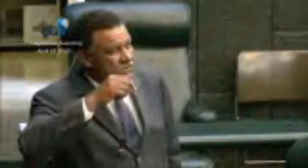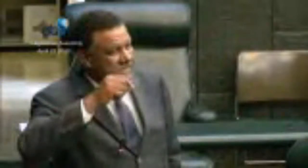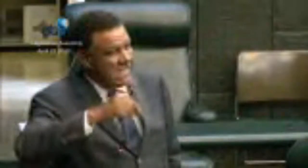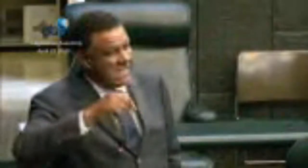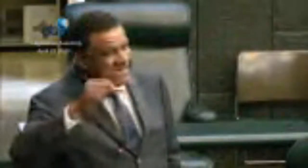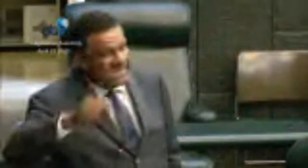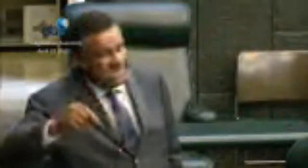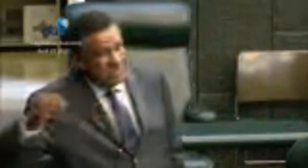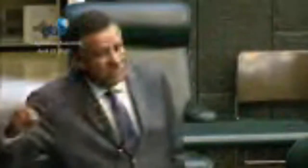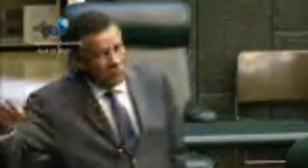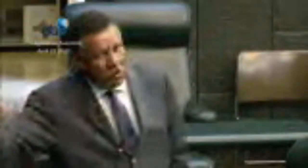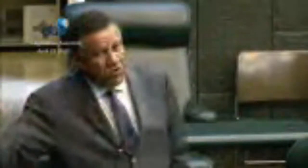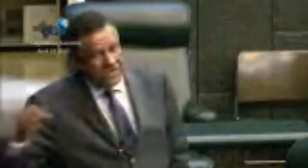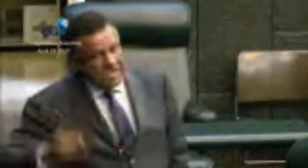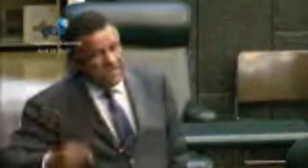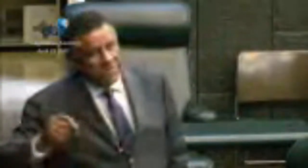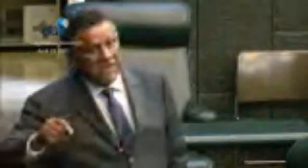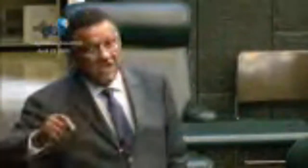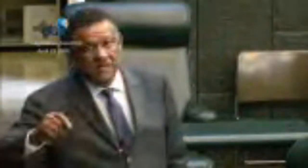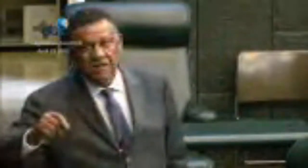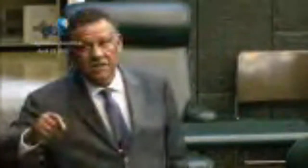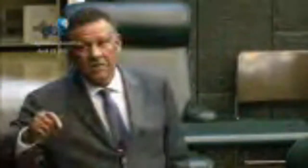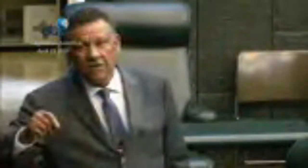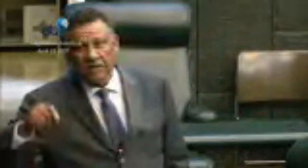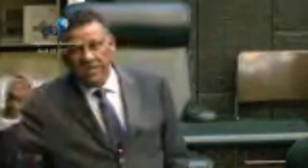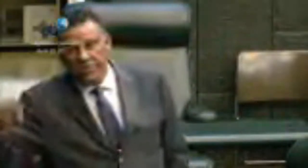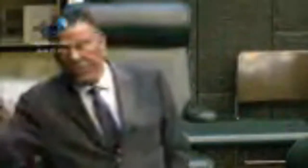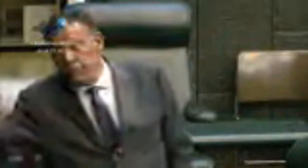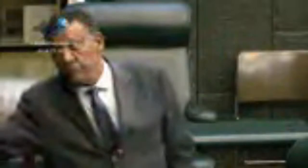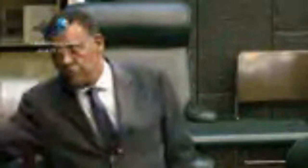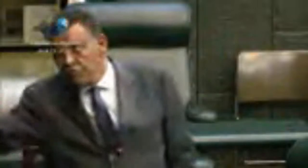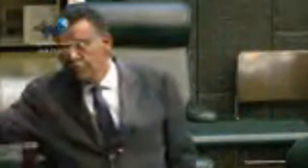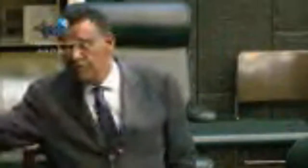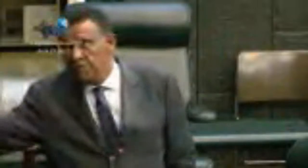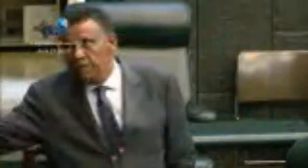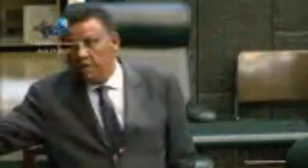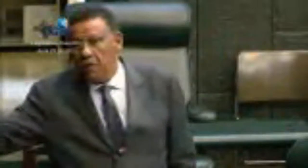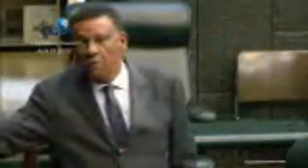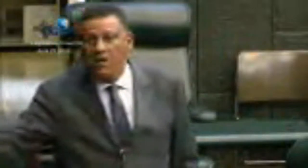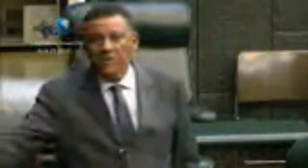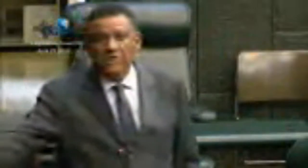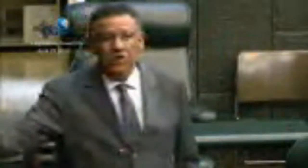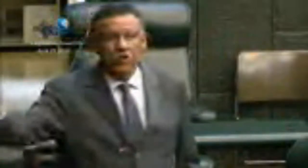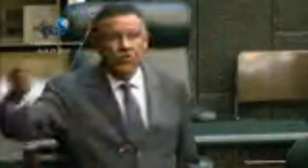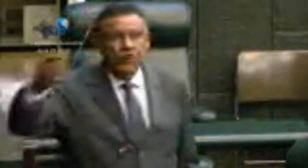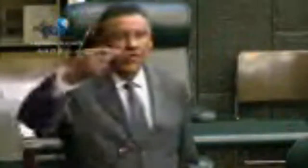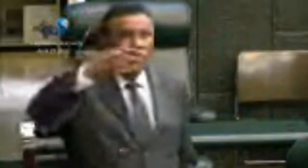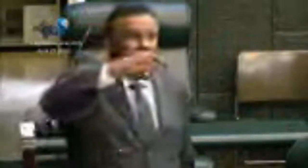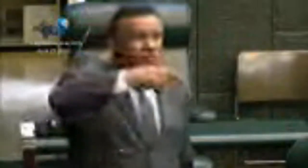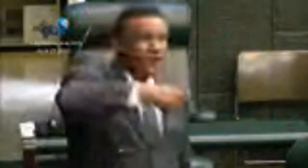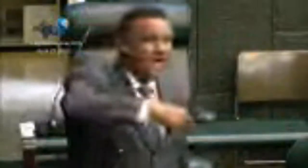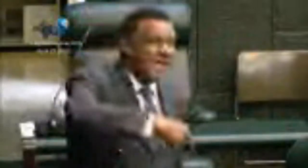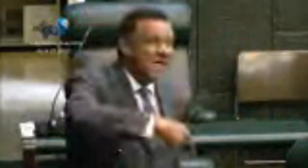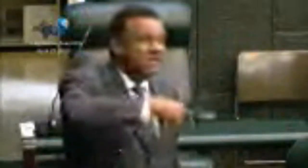me came true. But if the country does not have now,